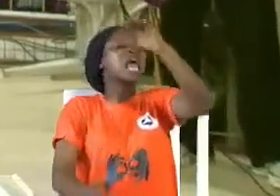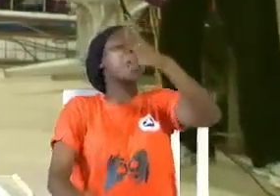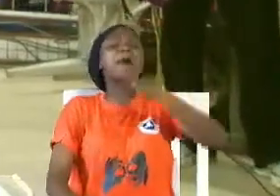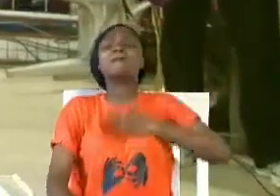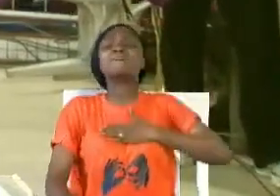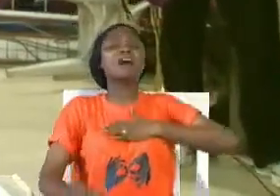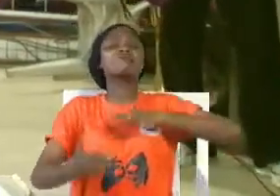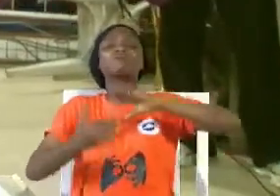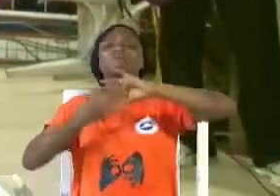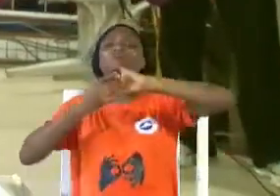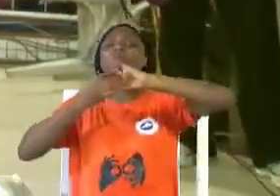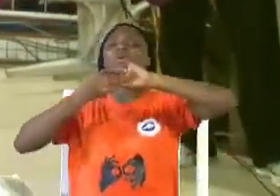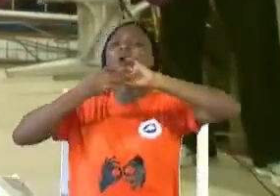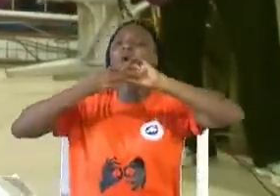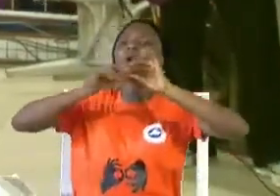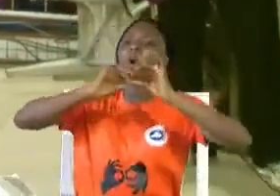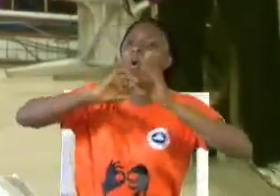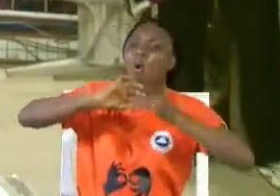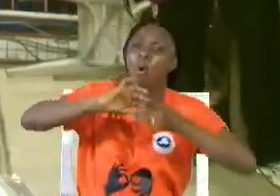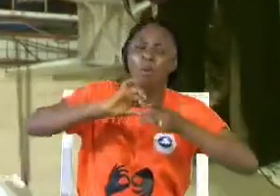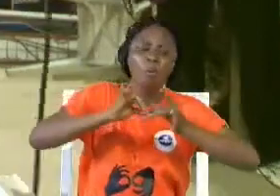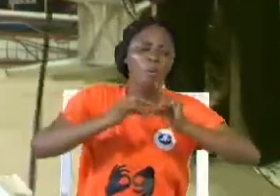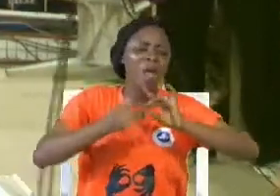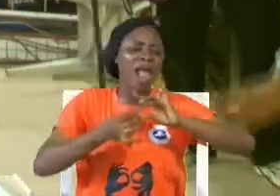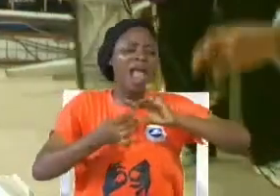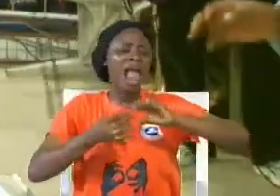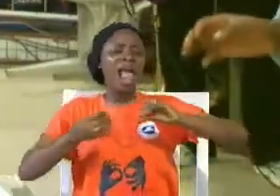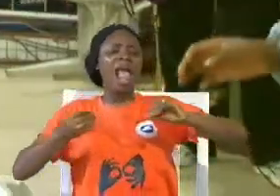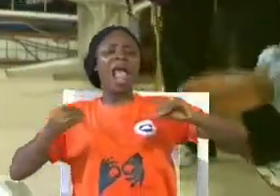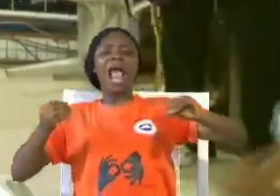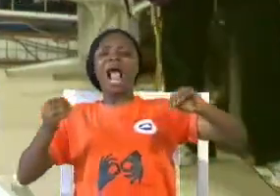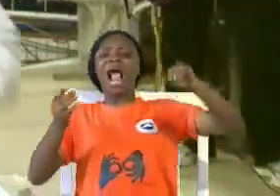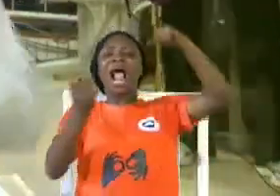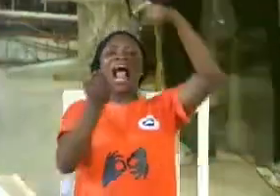This is my story, Shabba.